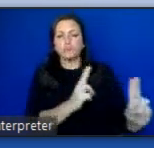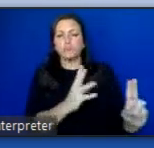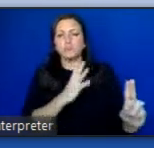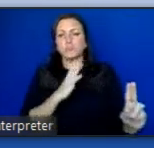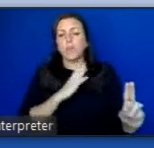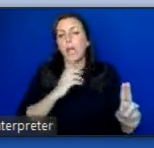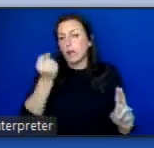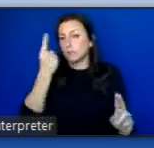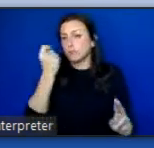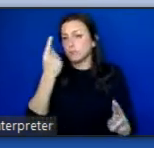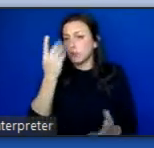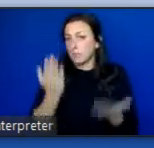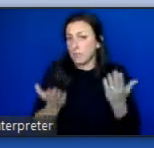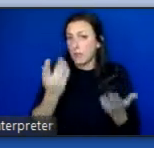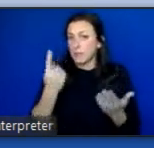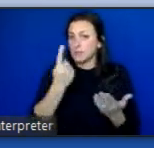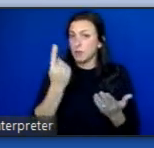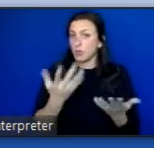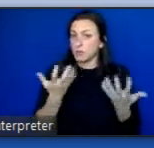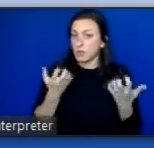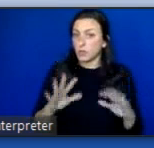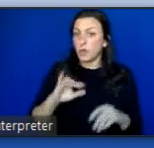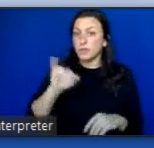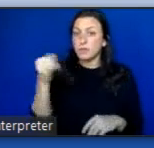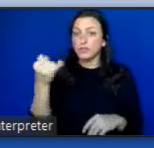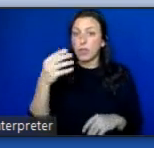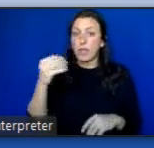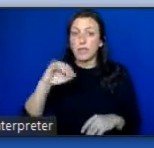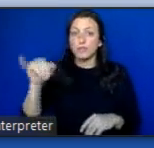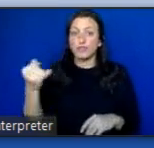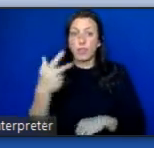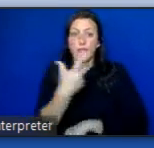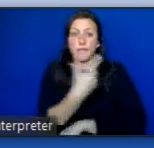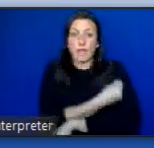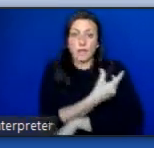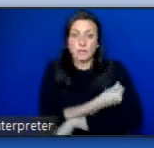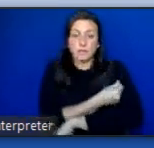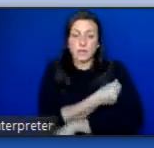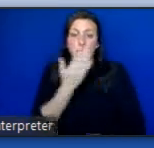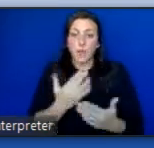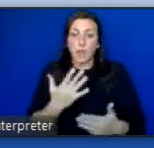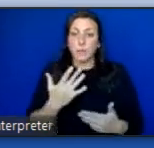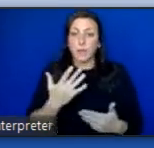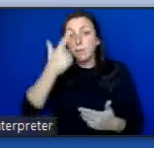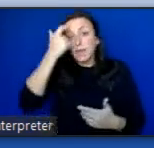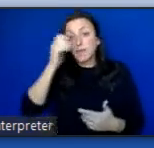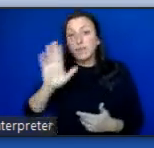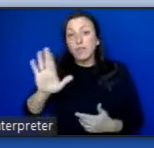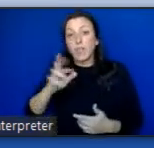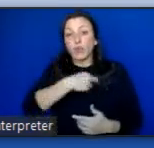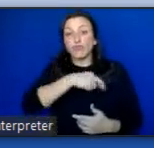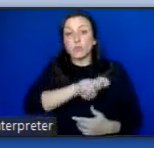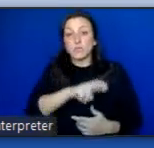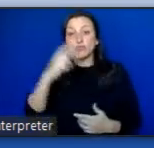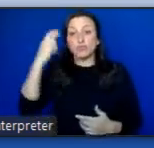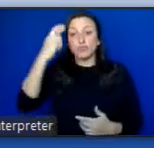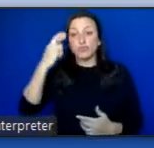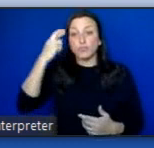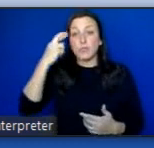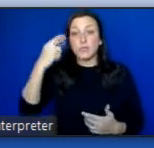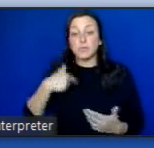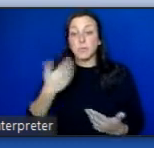be vaccinated with the J&J vaccine and may look for religious reasons for access to the